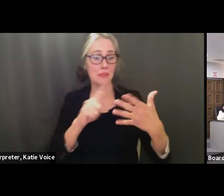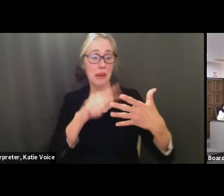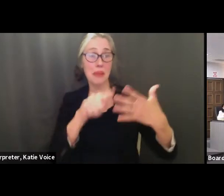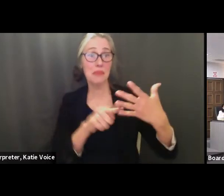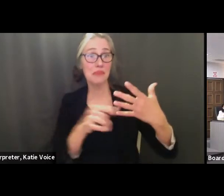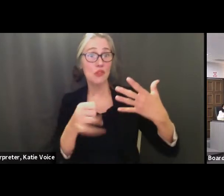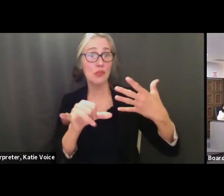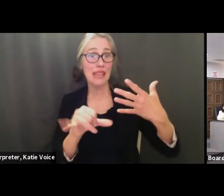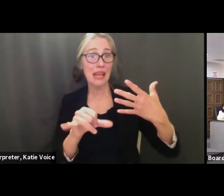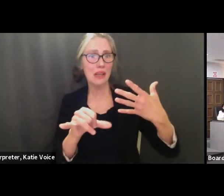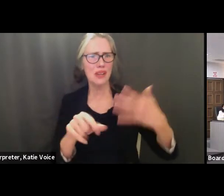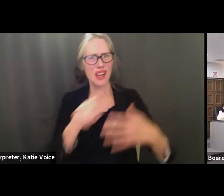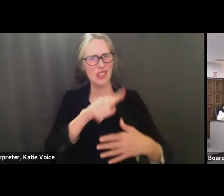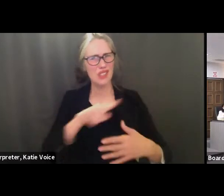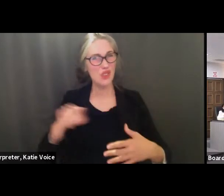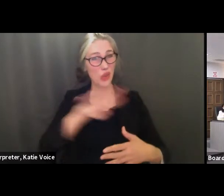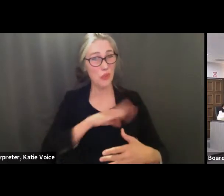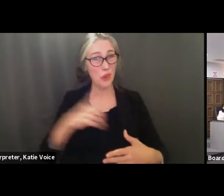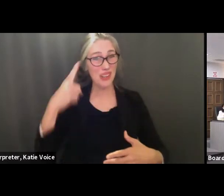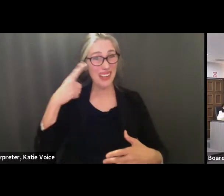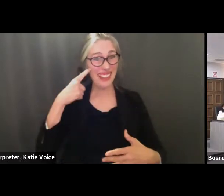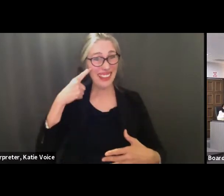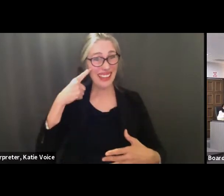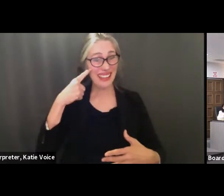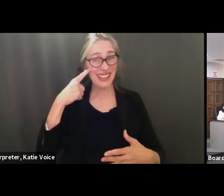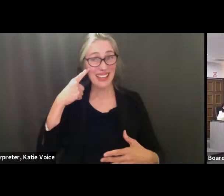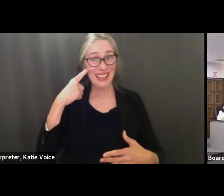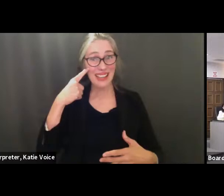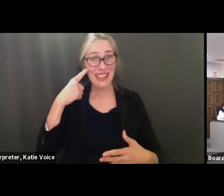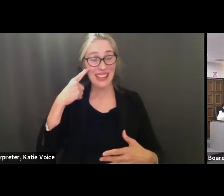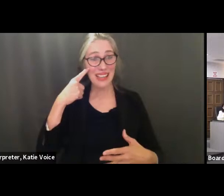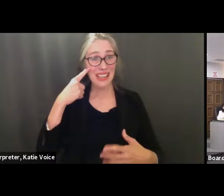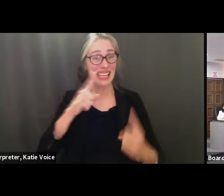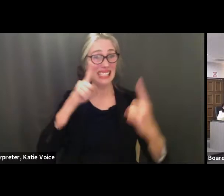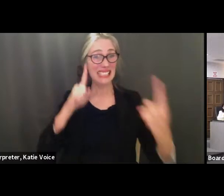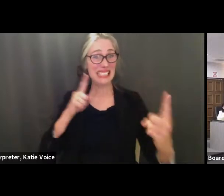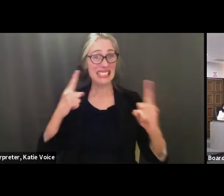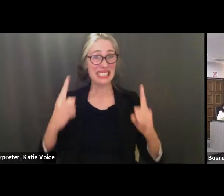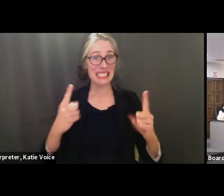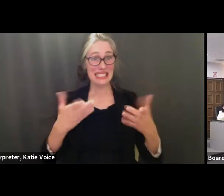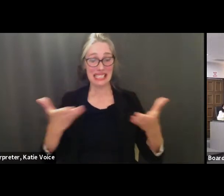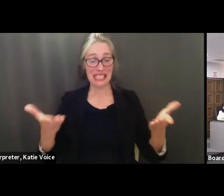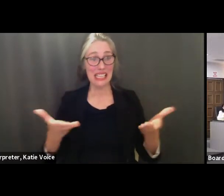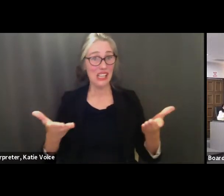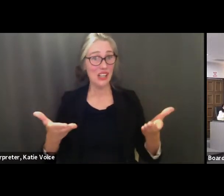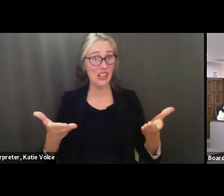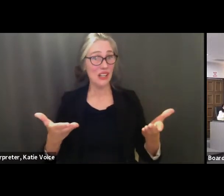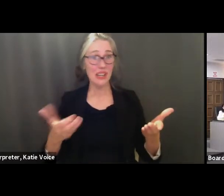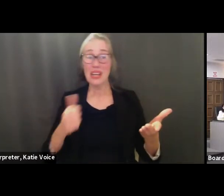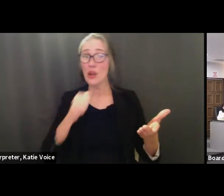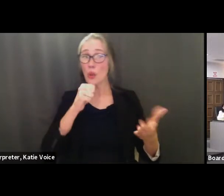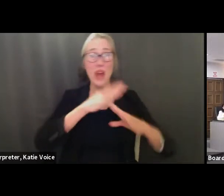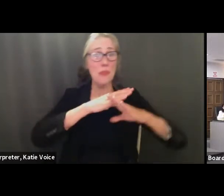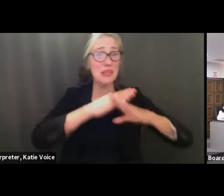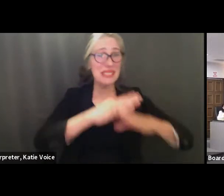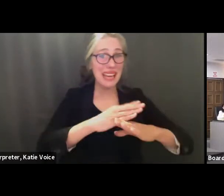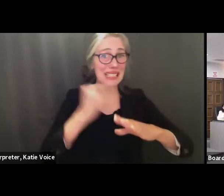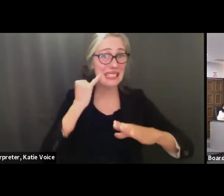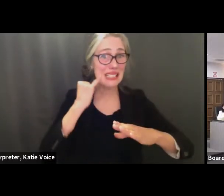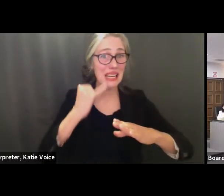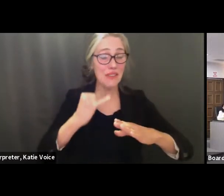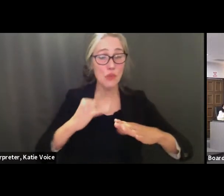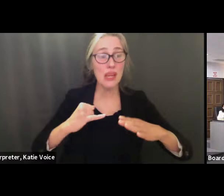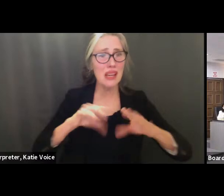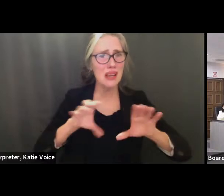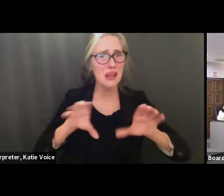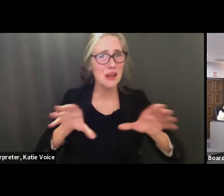this board that wearing, distancing, and vaccines aren't going to protect us if we gather in person for a board